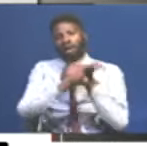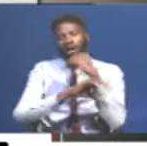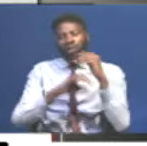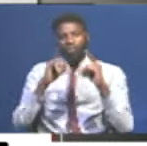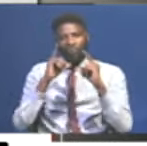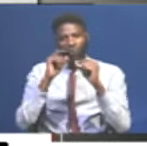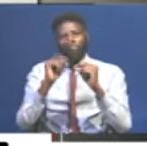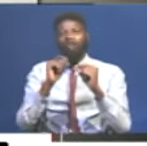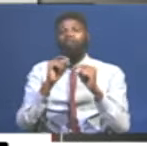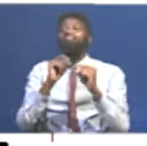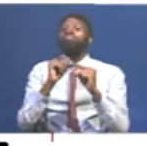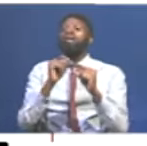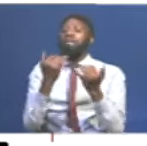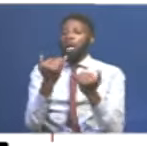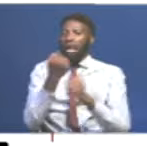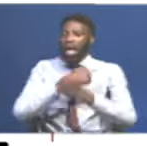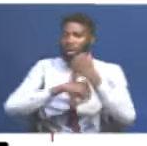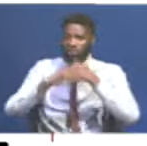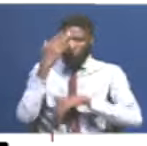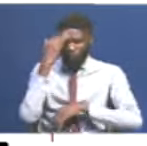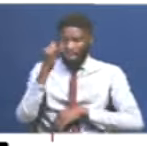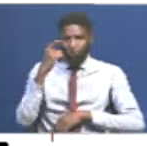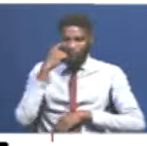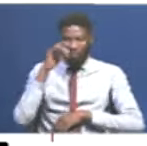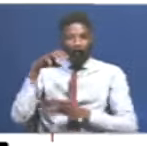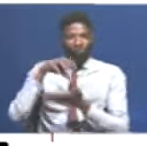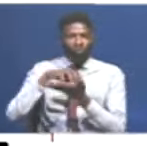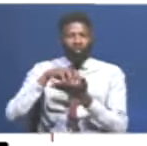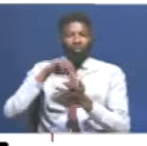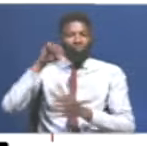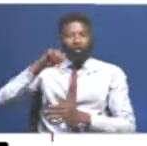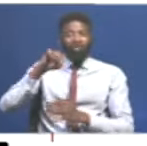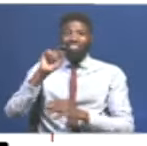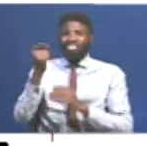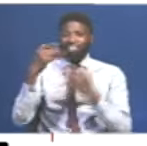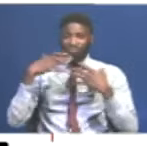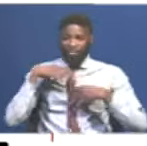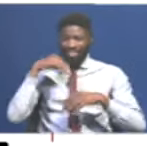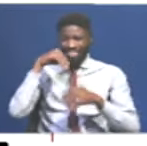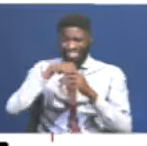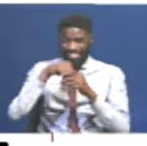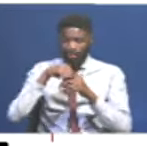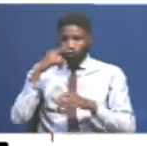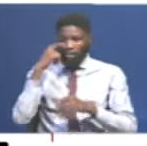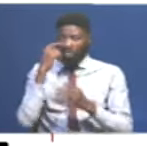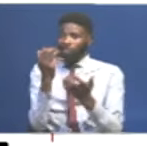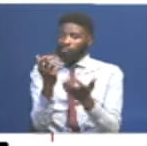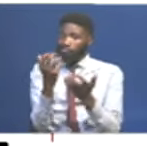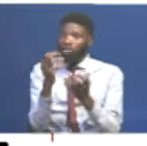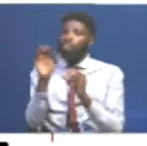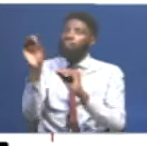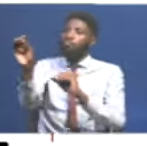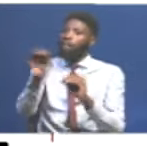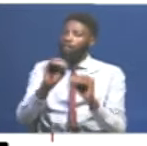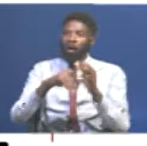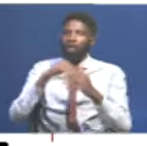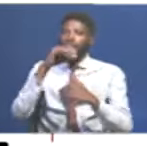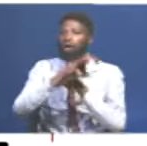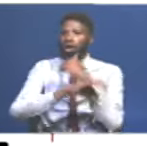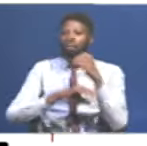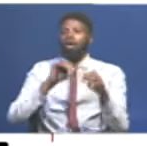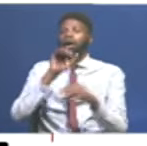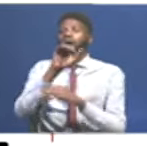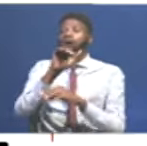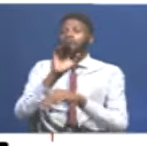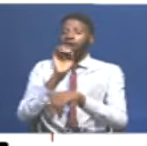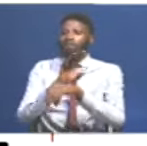worsening situation in Sudan. Kenyans stranded in Sudan and in need of evacuation have been advised to get in touch with the Kenyan